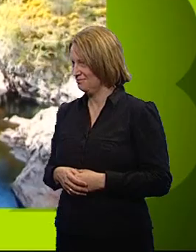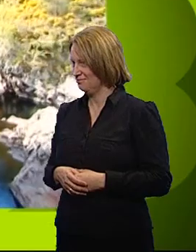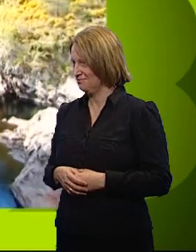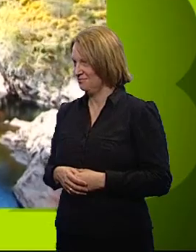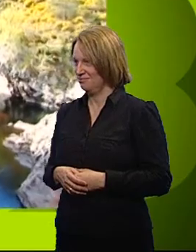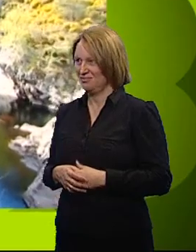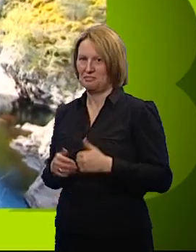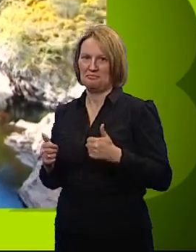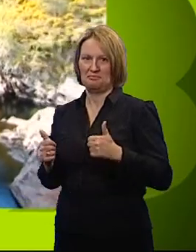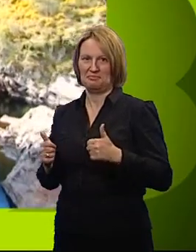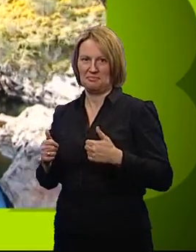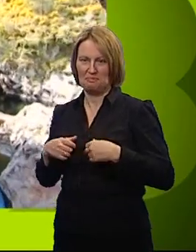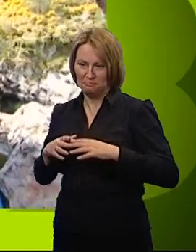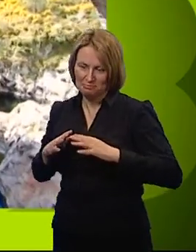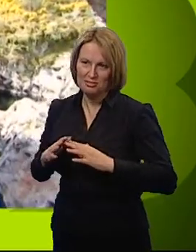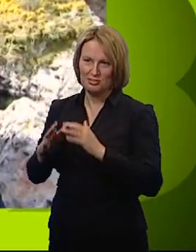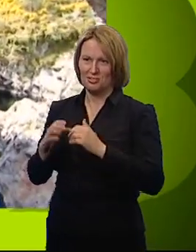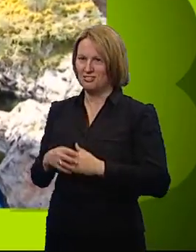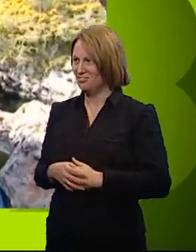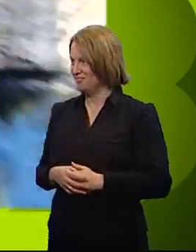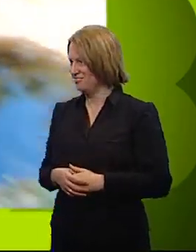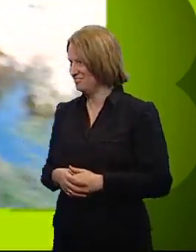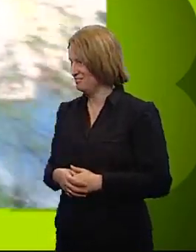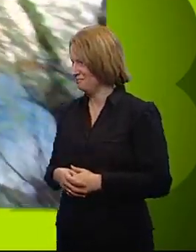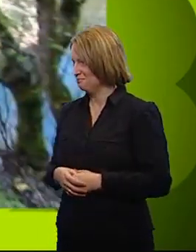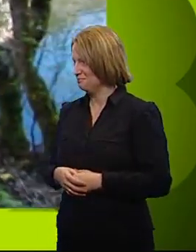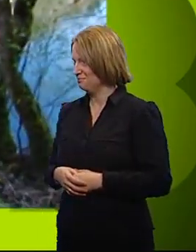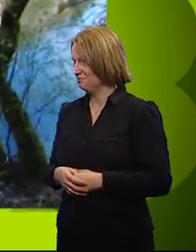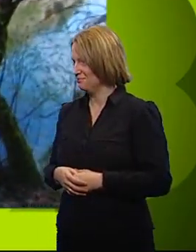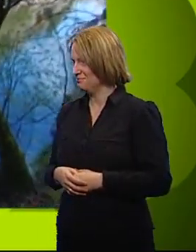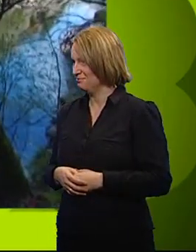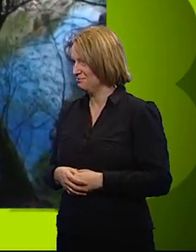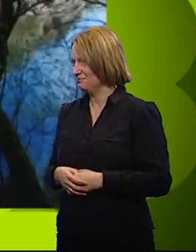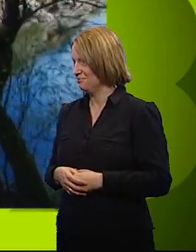Go, go, go, go, go, go! Let's just get over and done with, mate. Give me a push, go on. A big push.